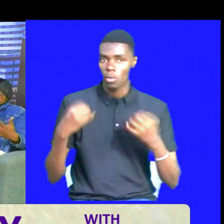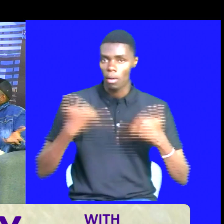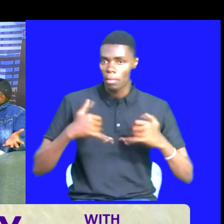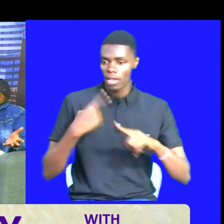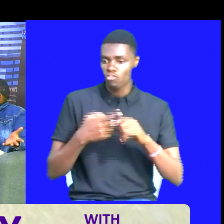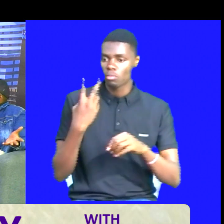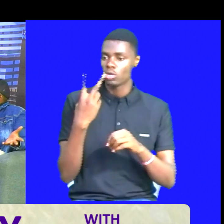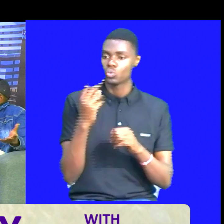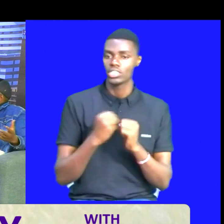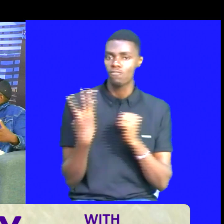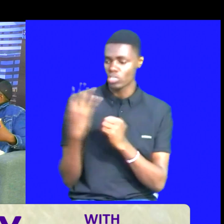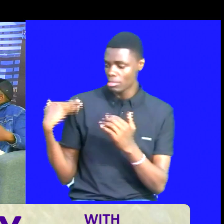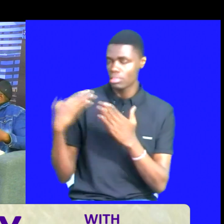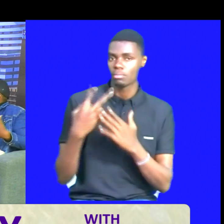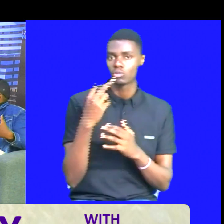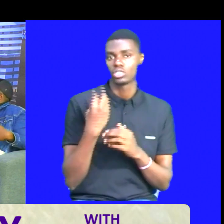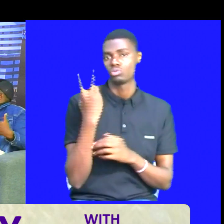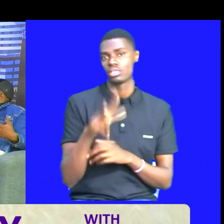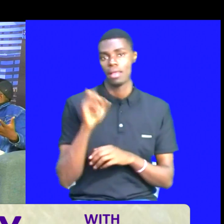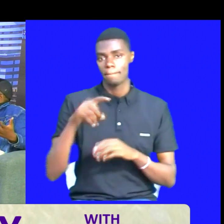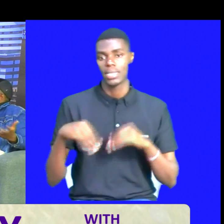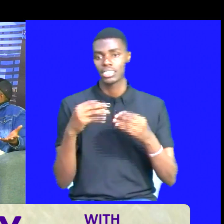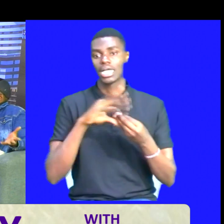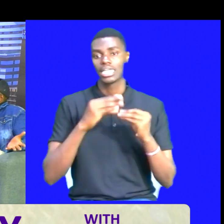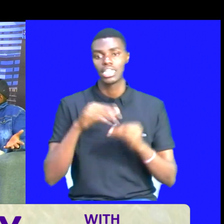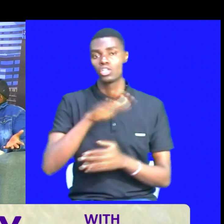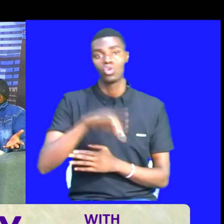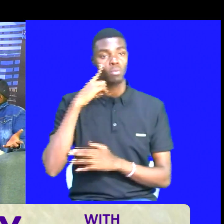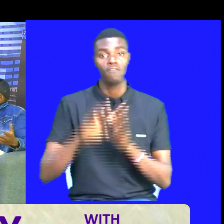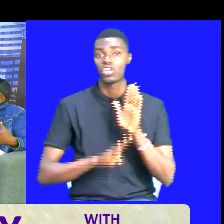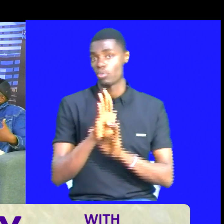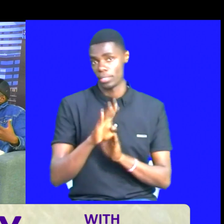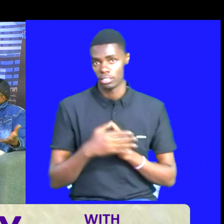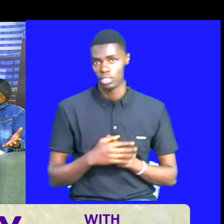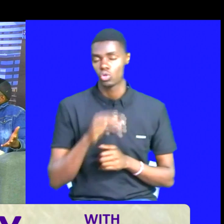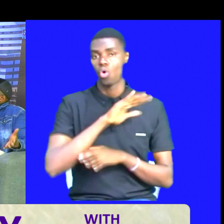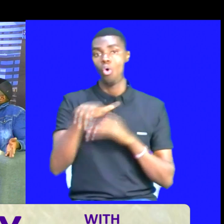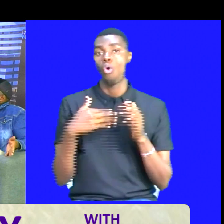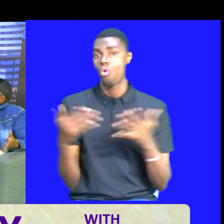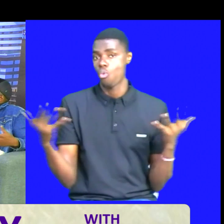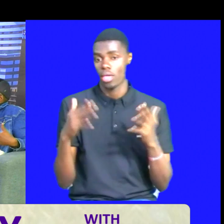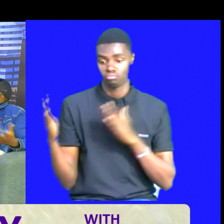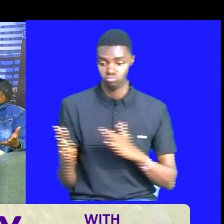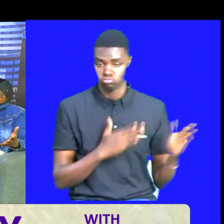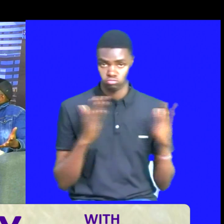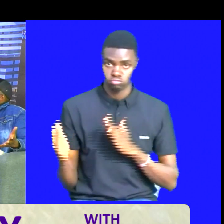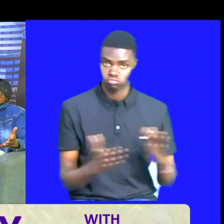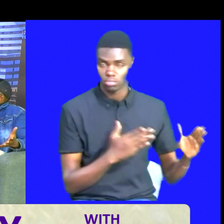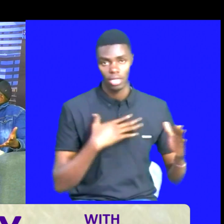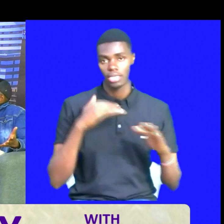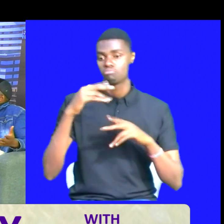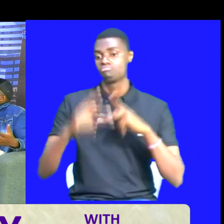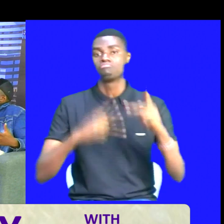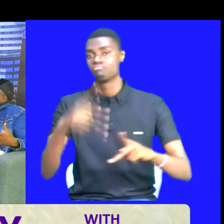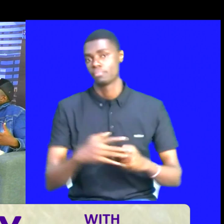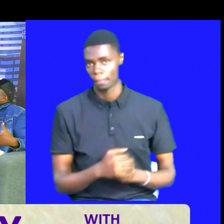to 2023. Right. Because sometimes you have to give room for development as well. Yes. So those are all in preparation, those are all in the progress.